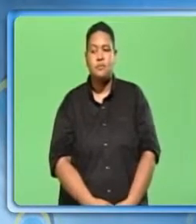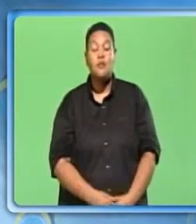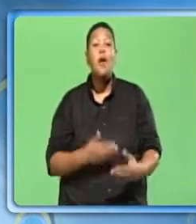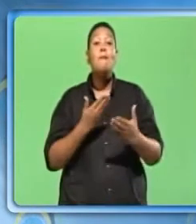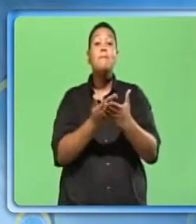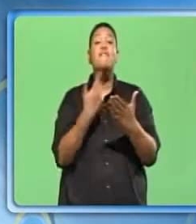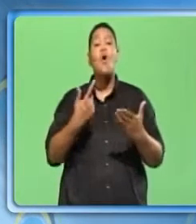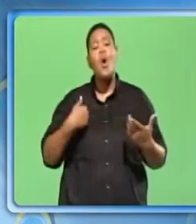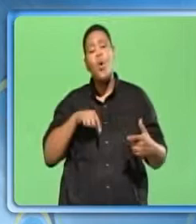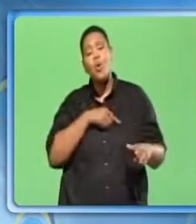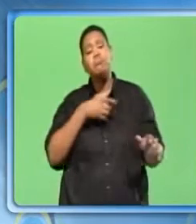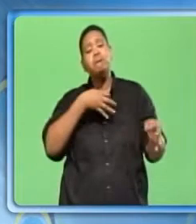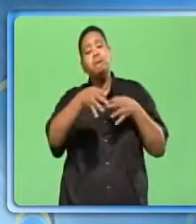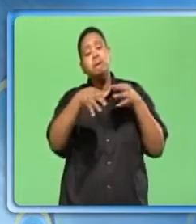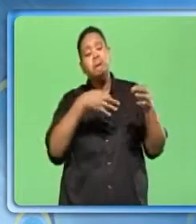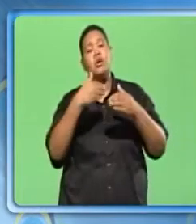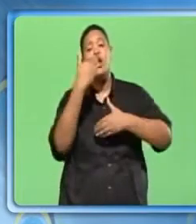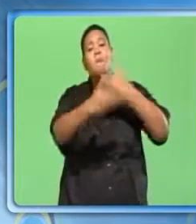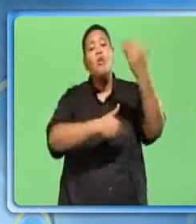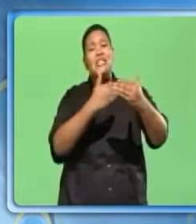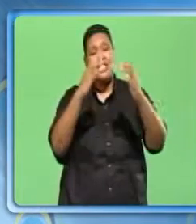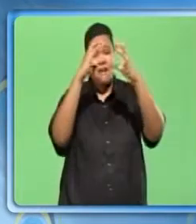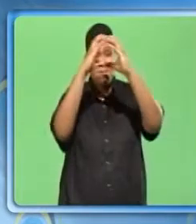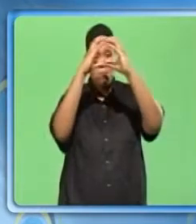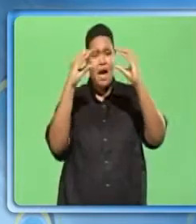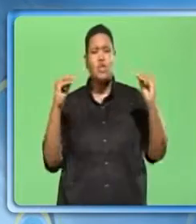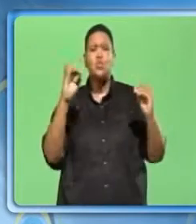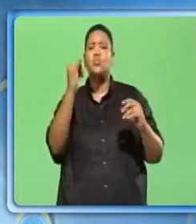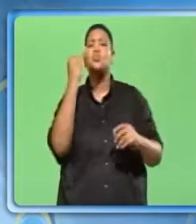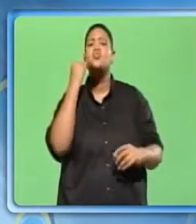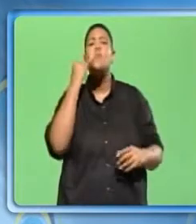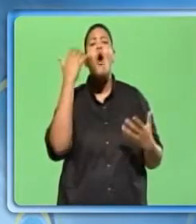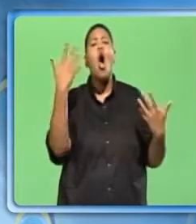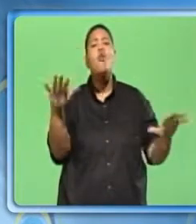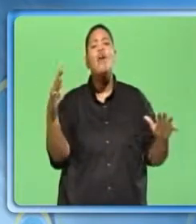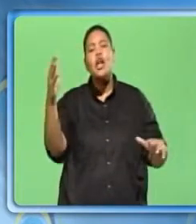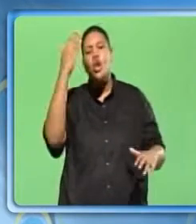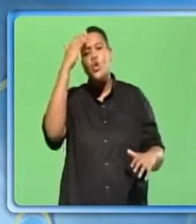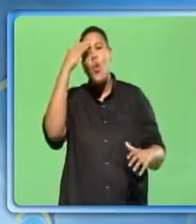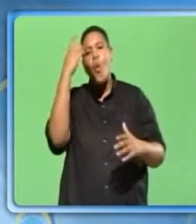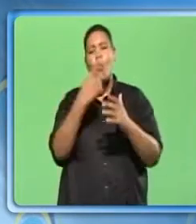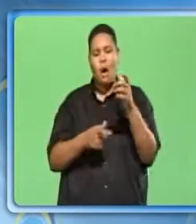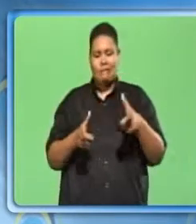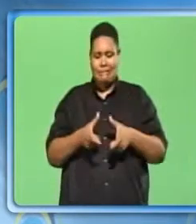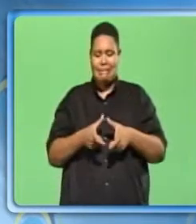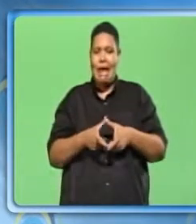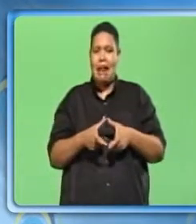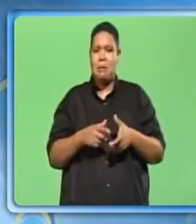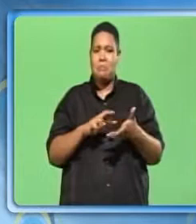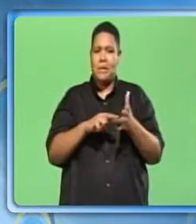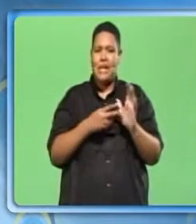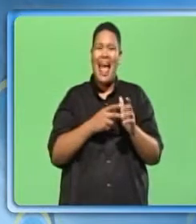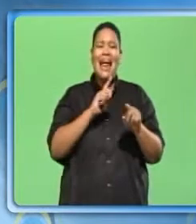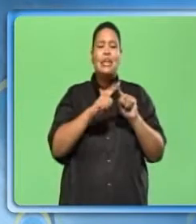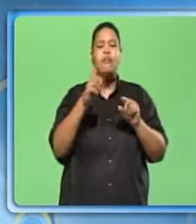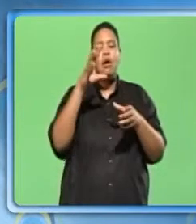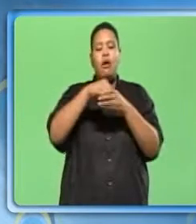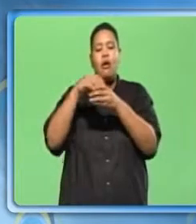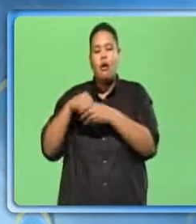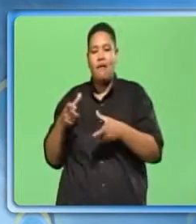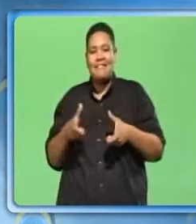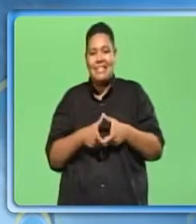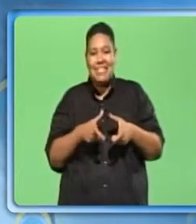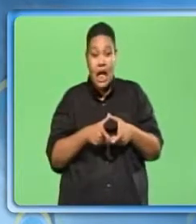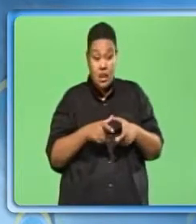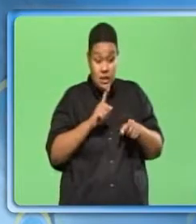Before we go on to describe the process of mitosis, you should already know what a cell is and the various parts of a cell.